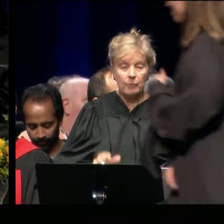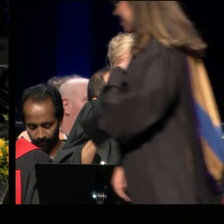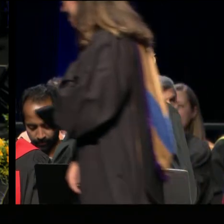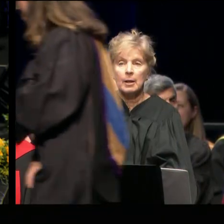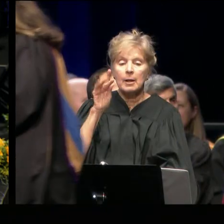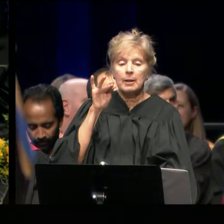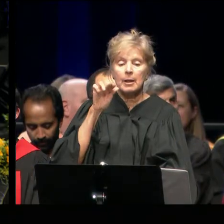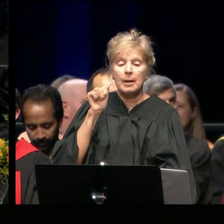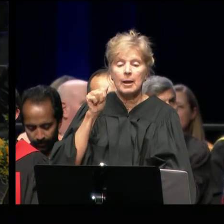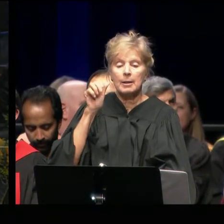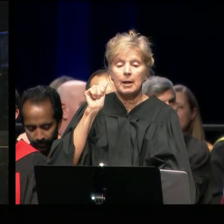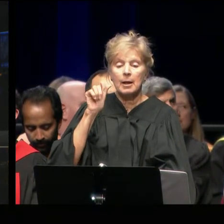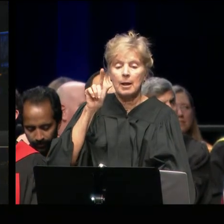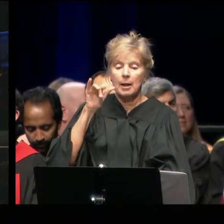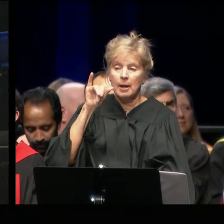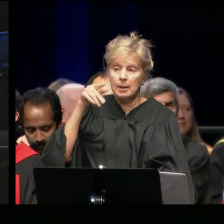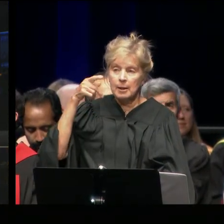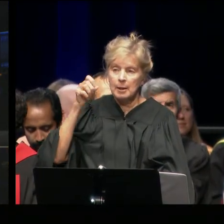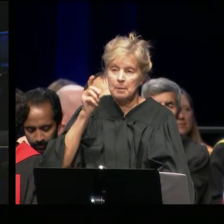Kiana Alipur.